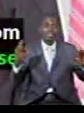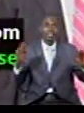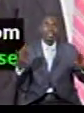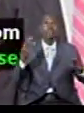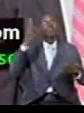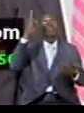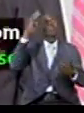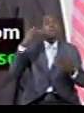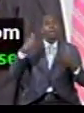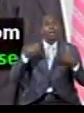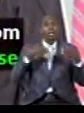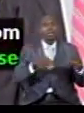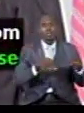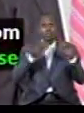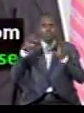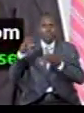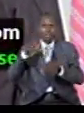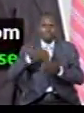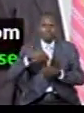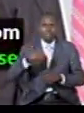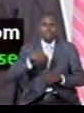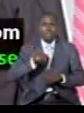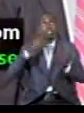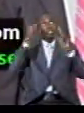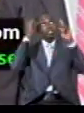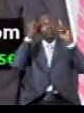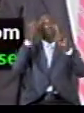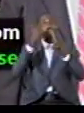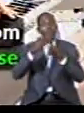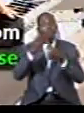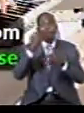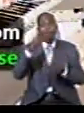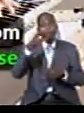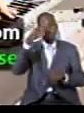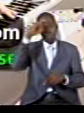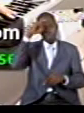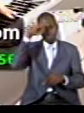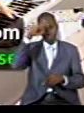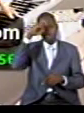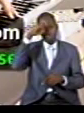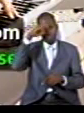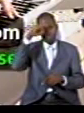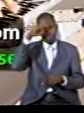God has placed in me His words of wisdom,